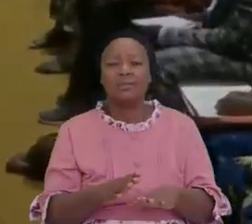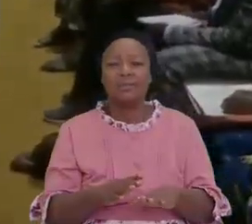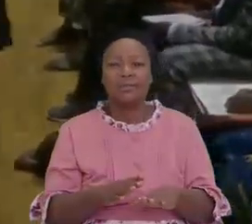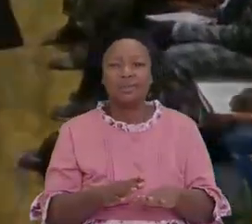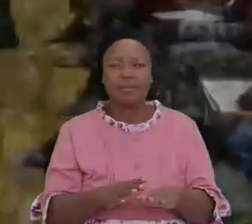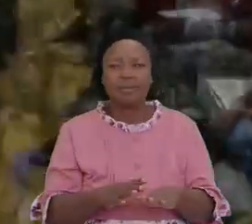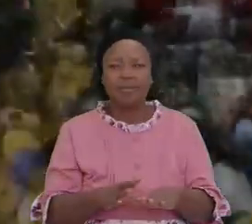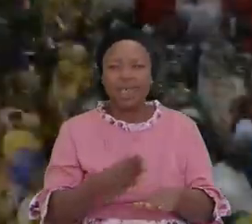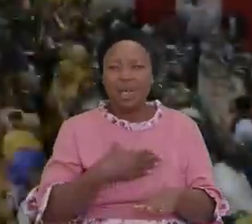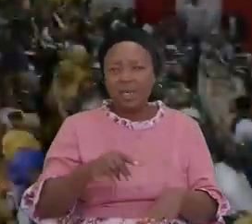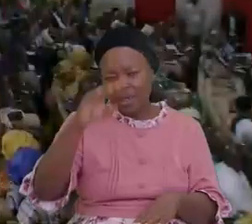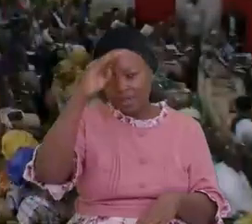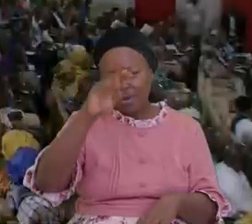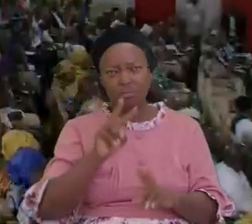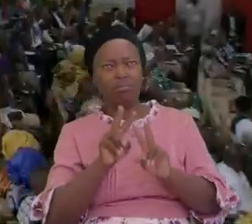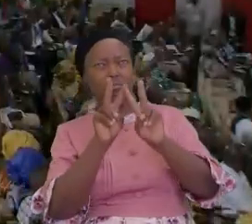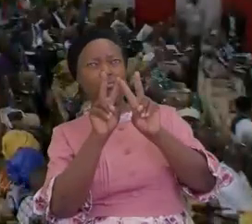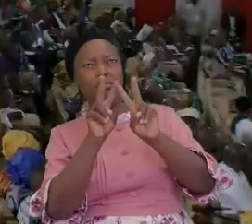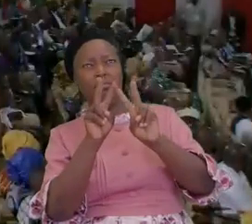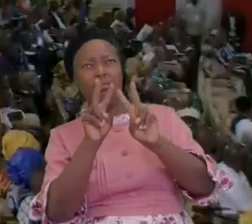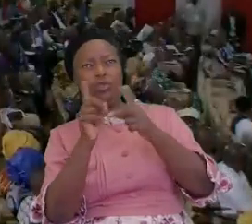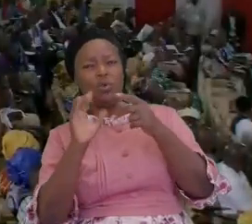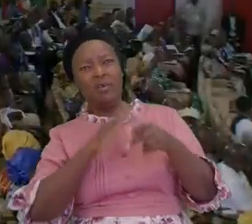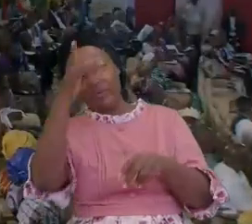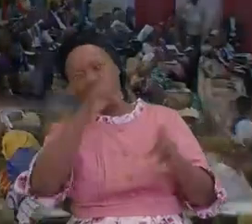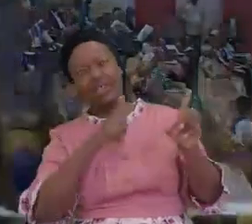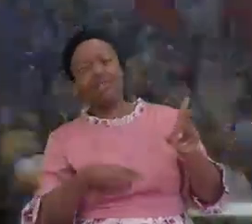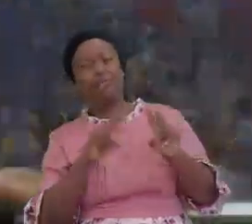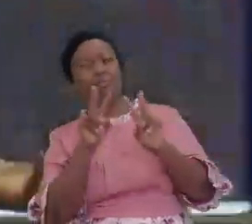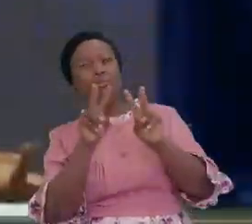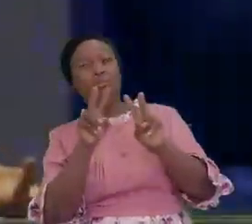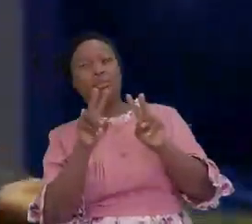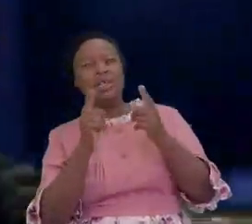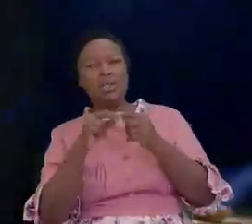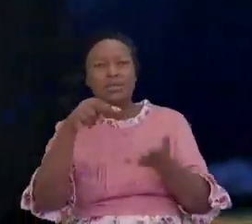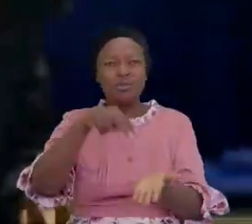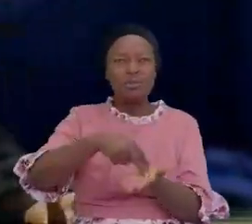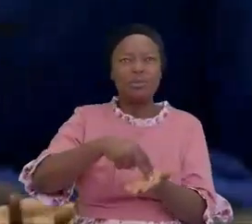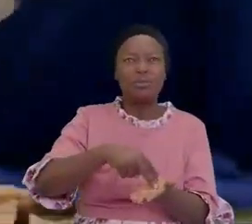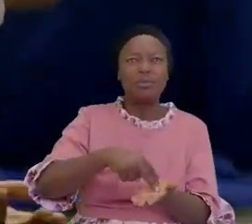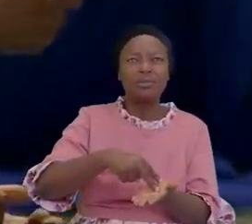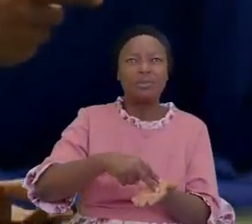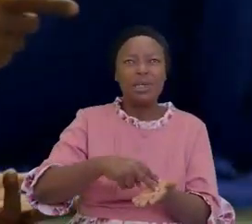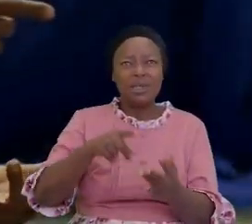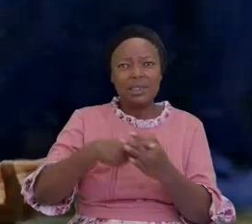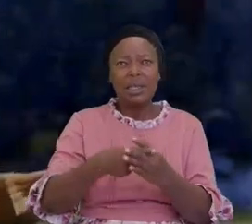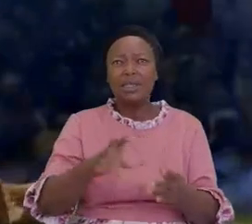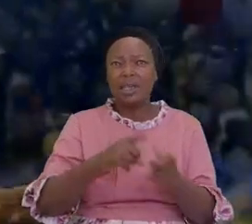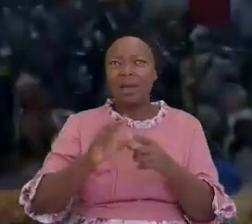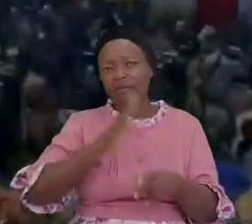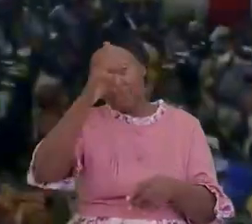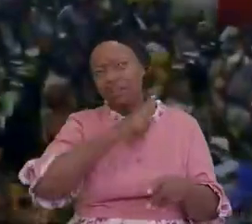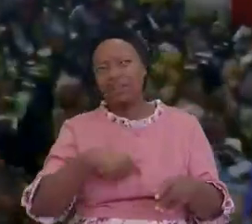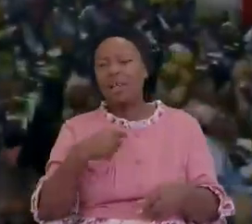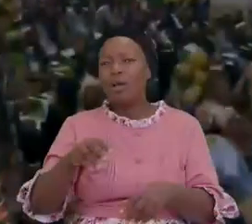And the boy looked up at me like this. And he got up. I said, walk. And he